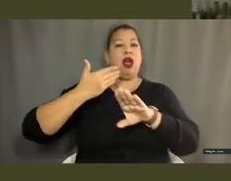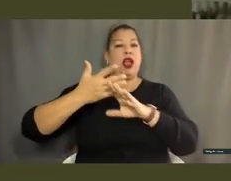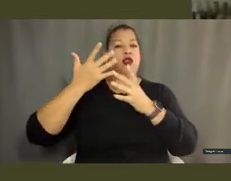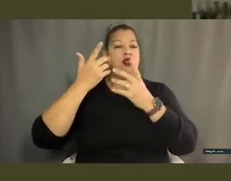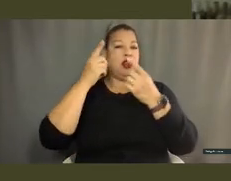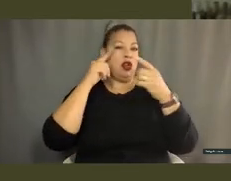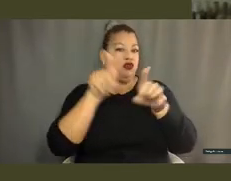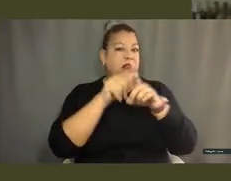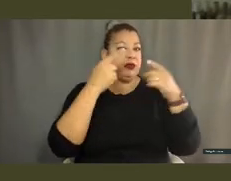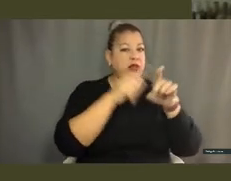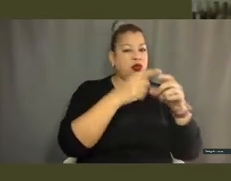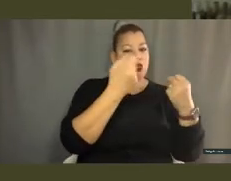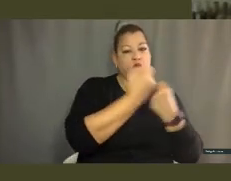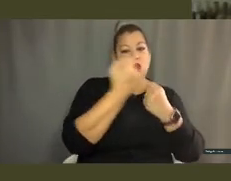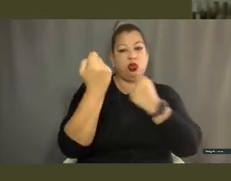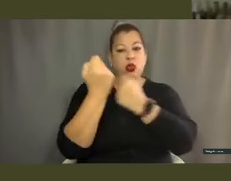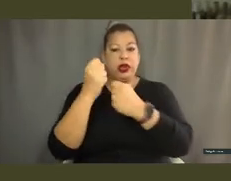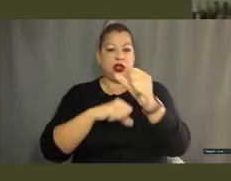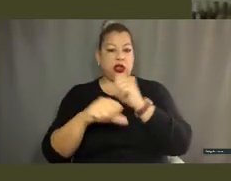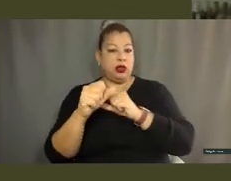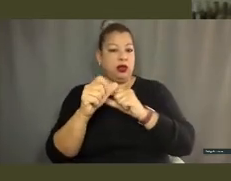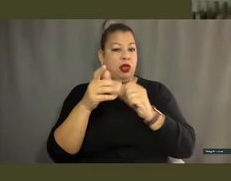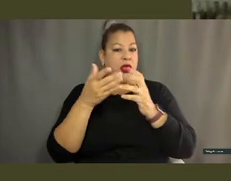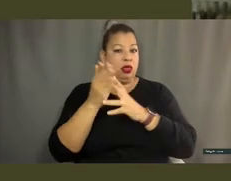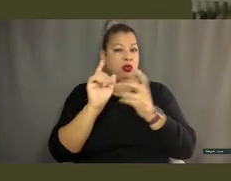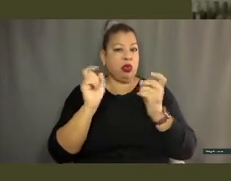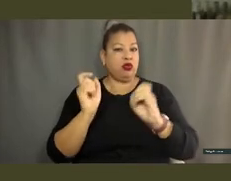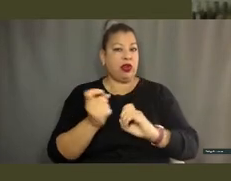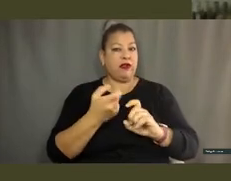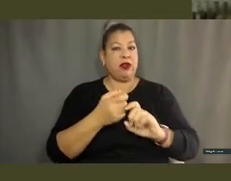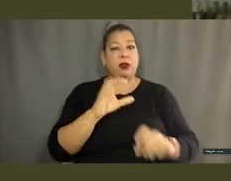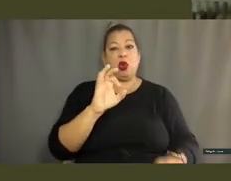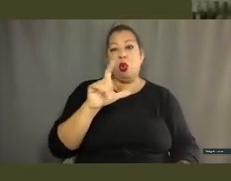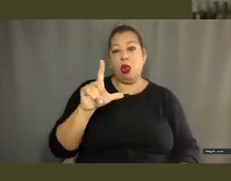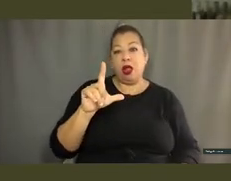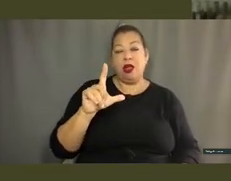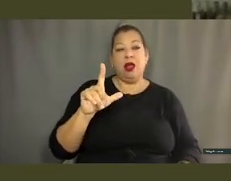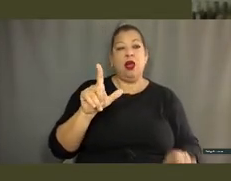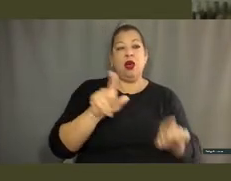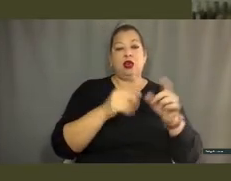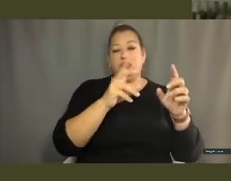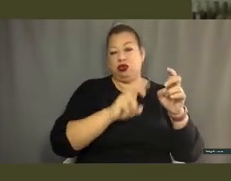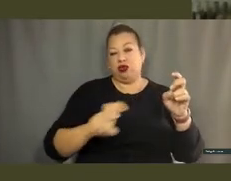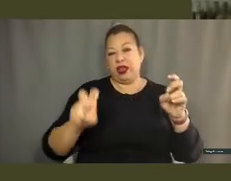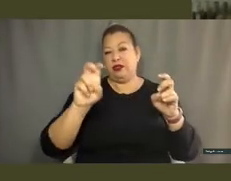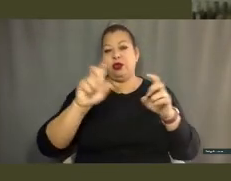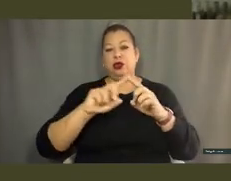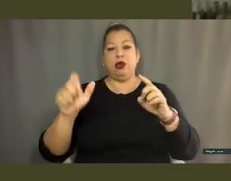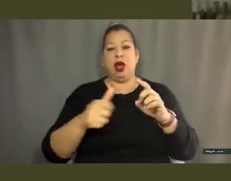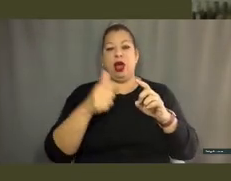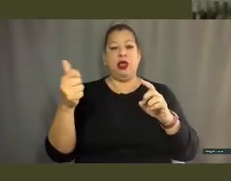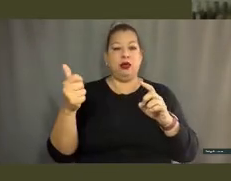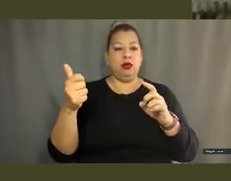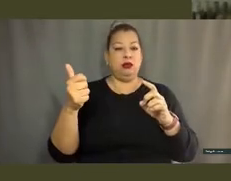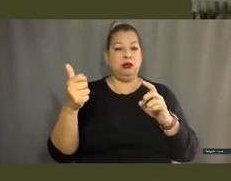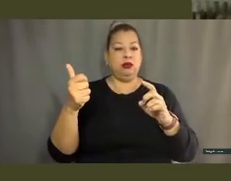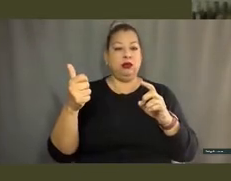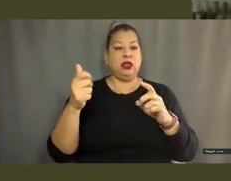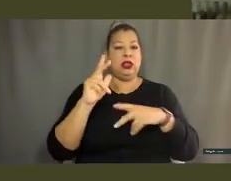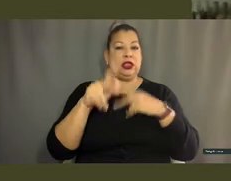supporting specific countries' transitions from coal and also moving into the renewables, for example. Those type of sort